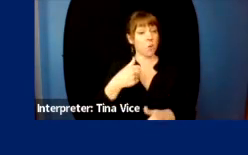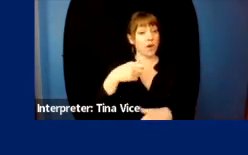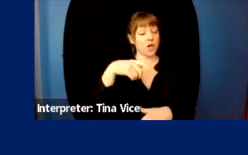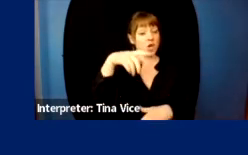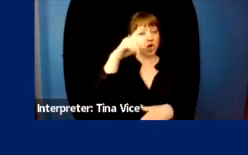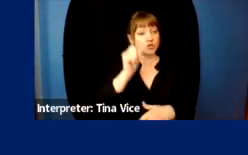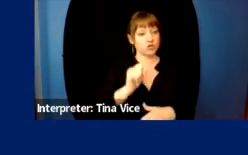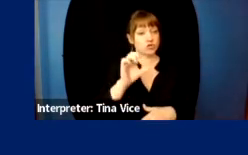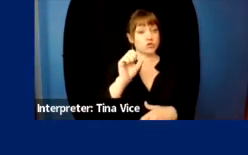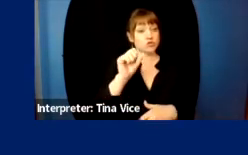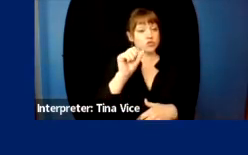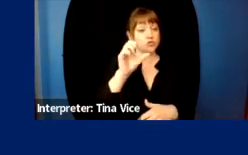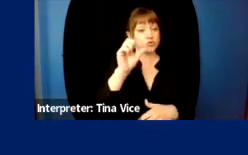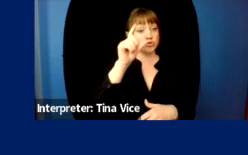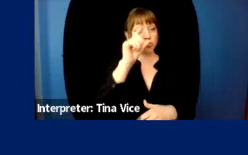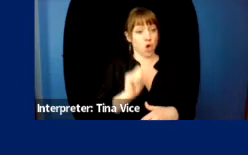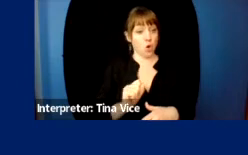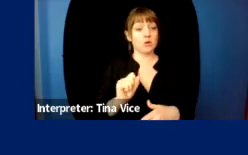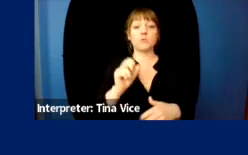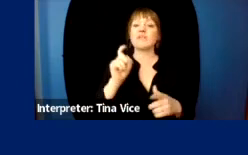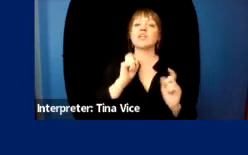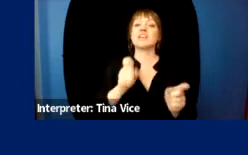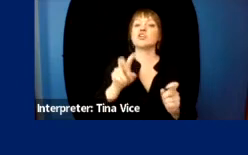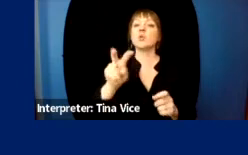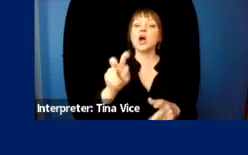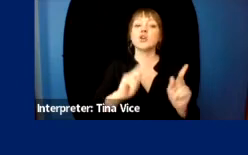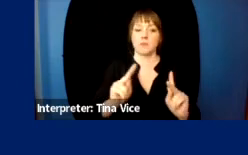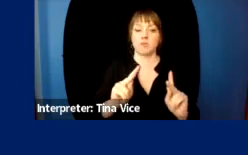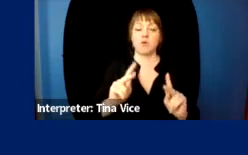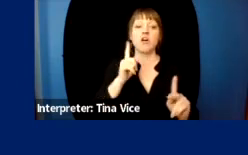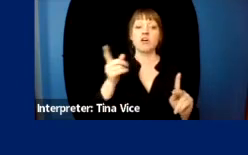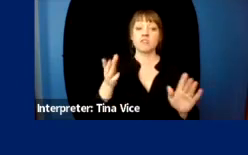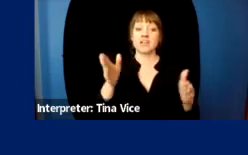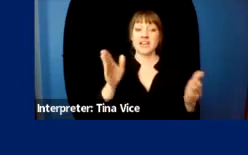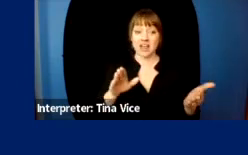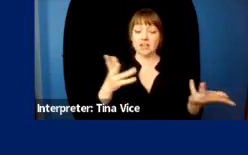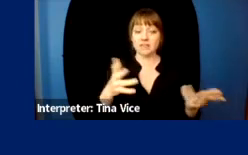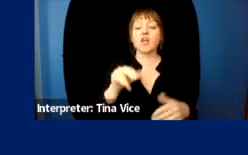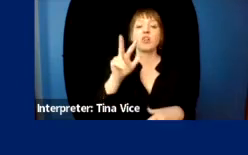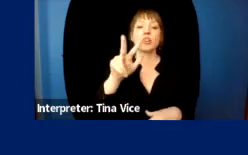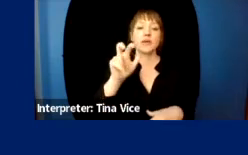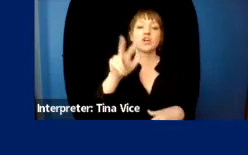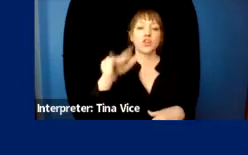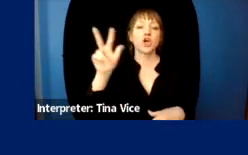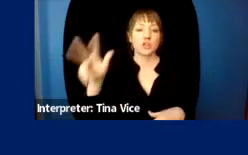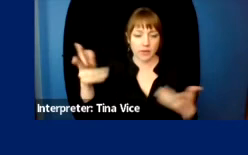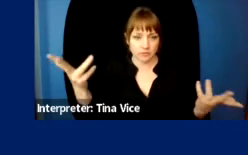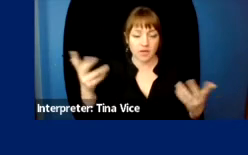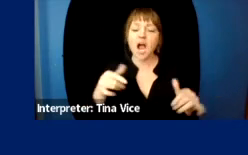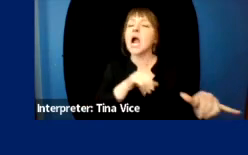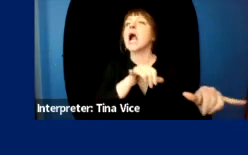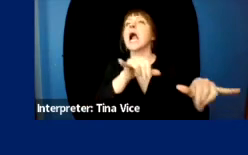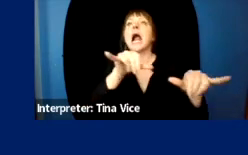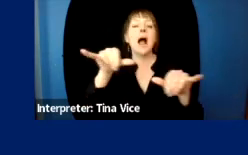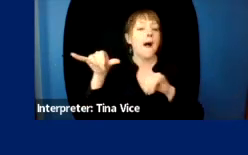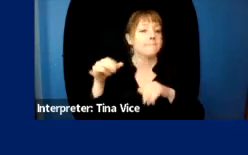to 200 people, or a death from a cardiac issue, 333. So very commonly used. I've used